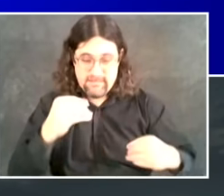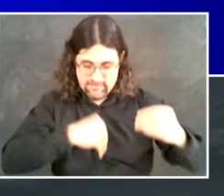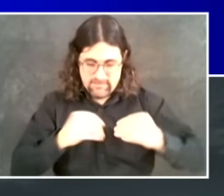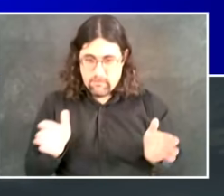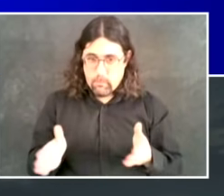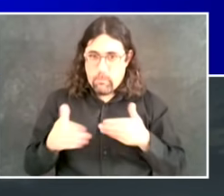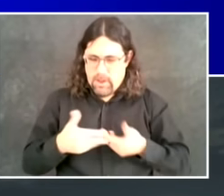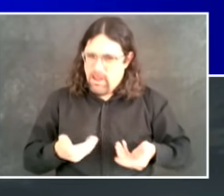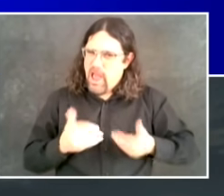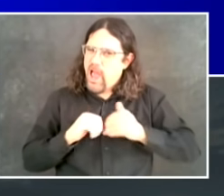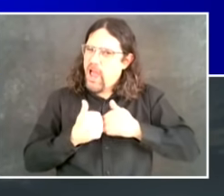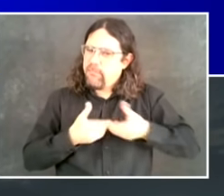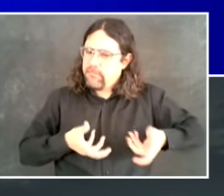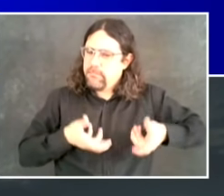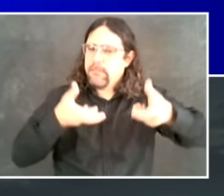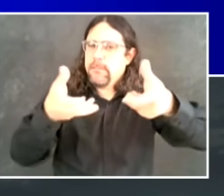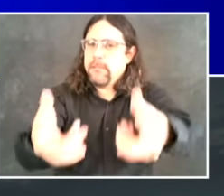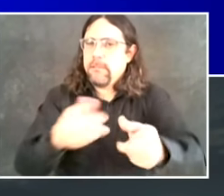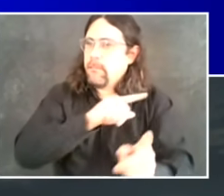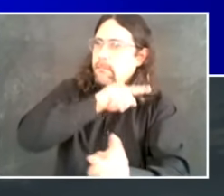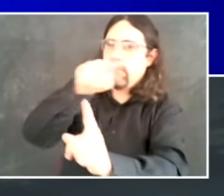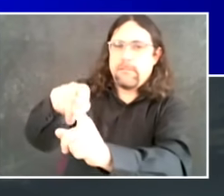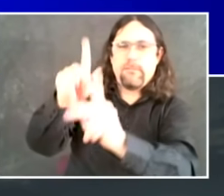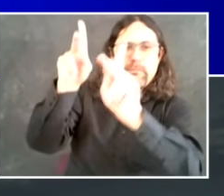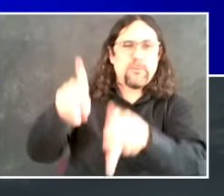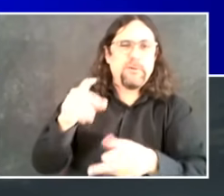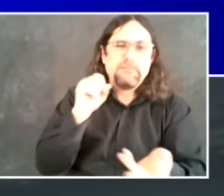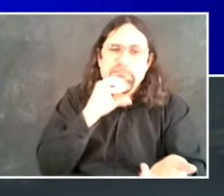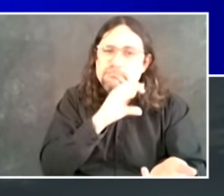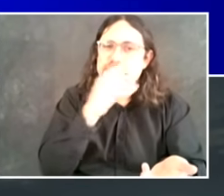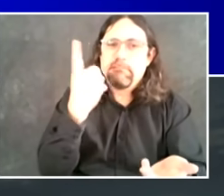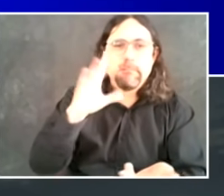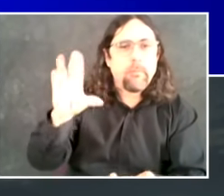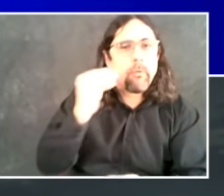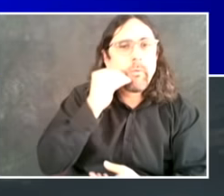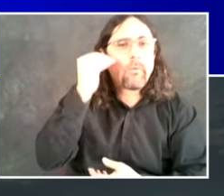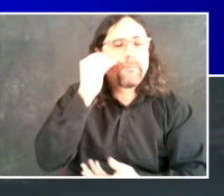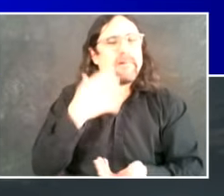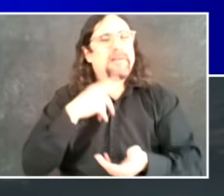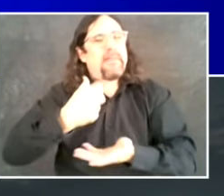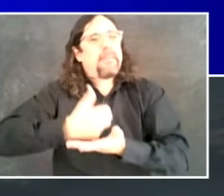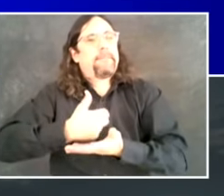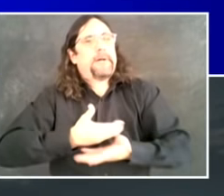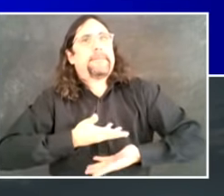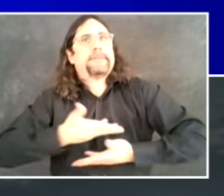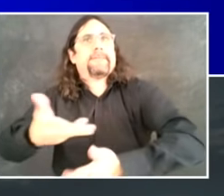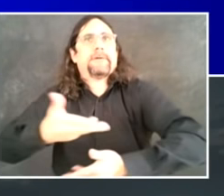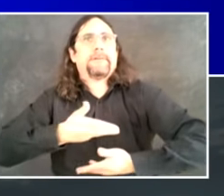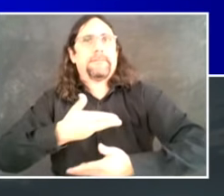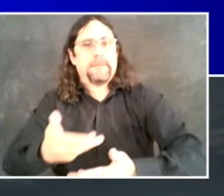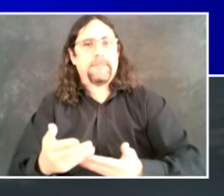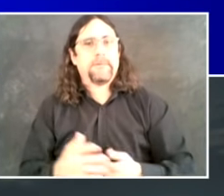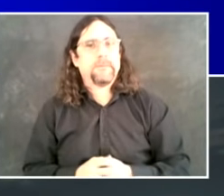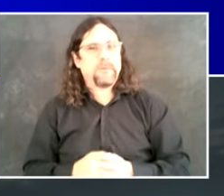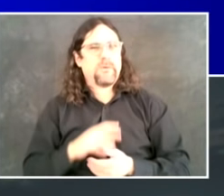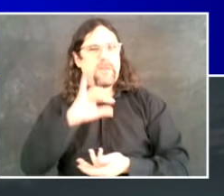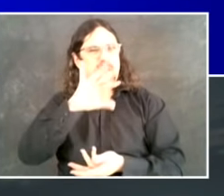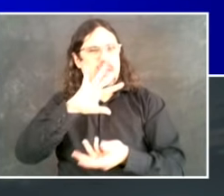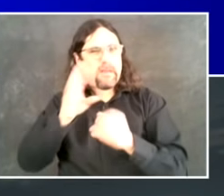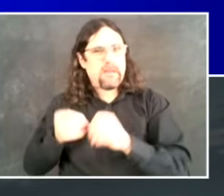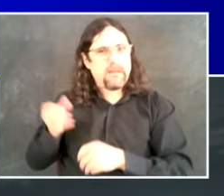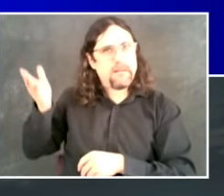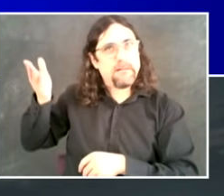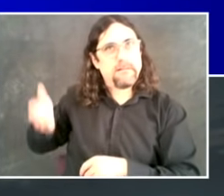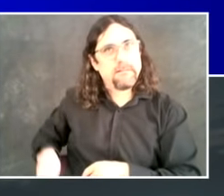be. Having the kitchen capacity, having the delivery all happen locally, the more local, obviously, the less traveling around, the